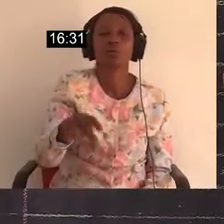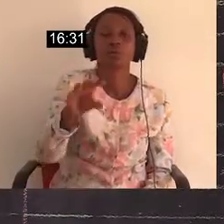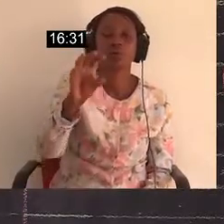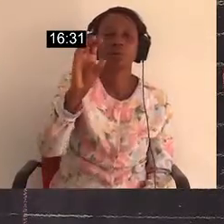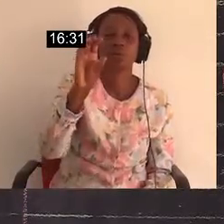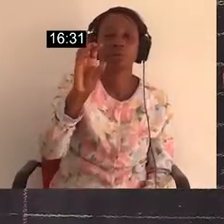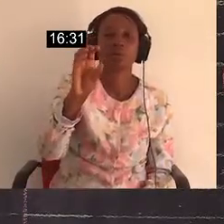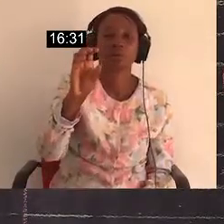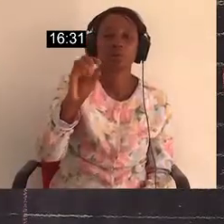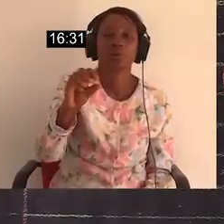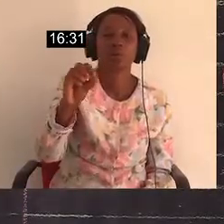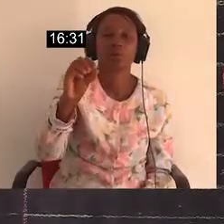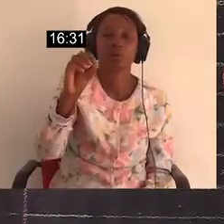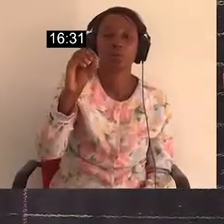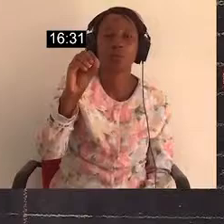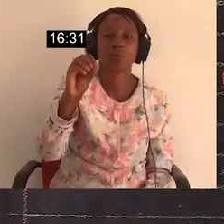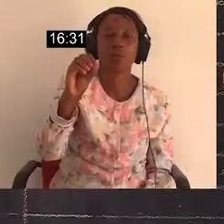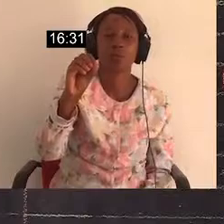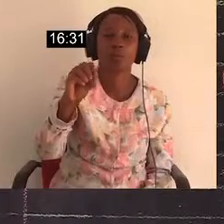Cox.